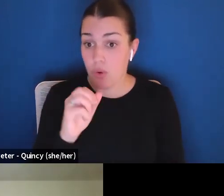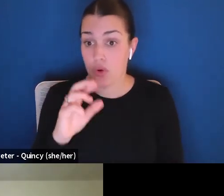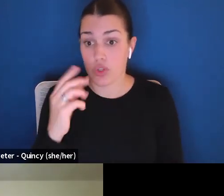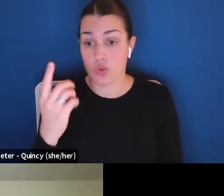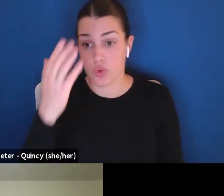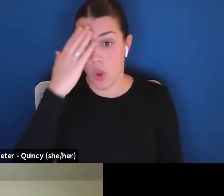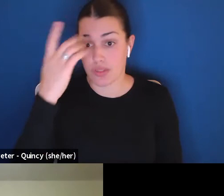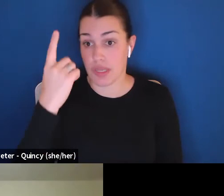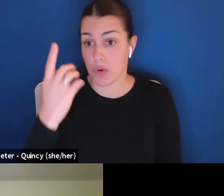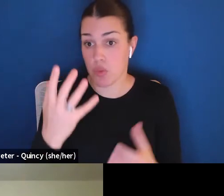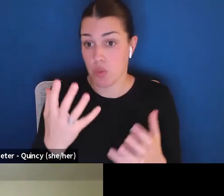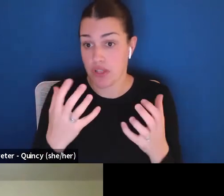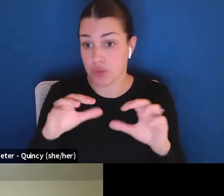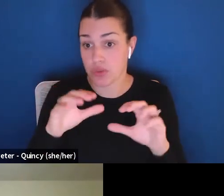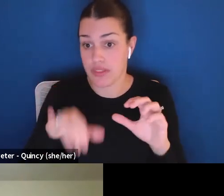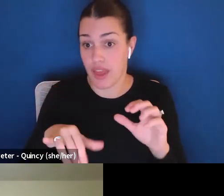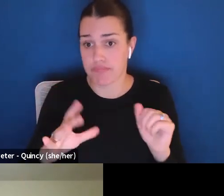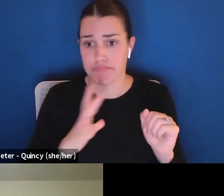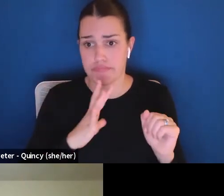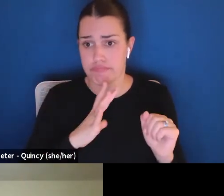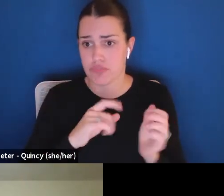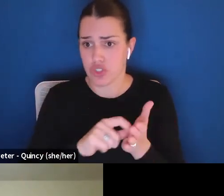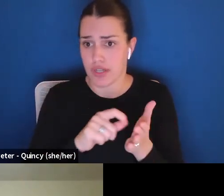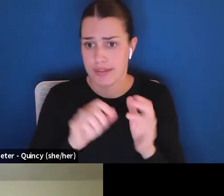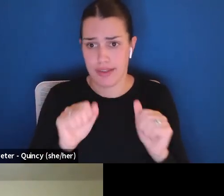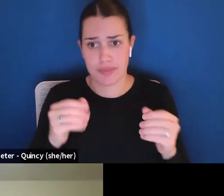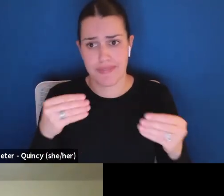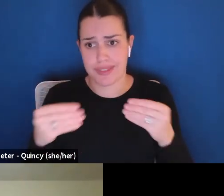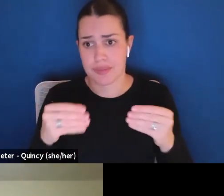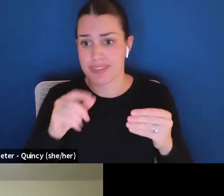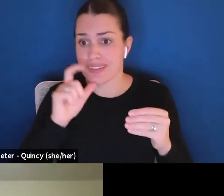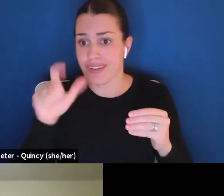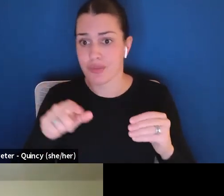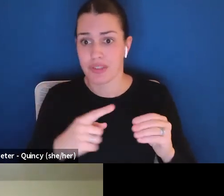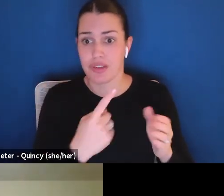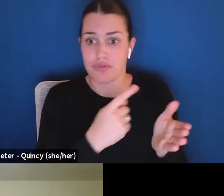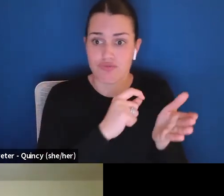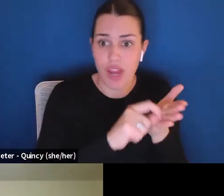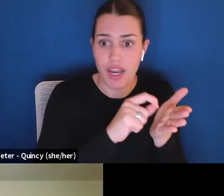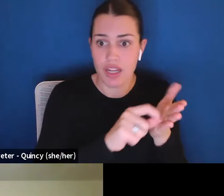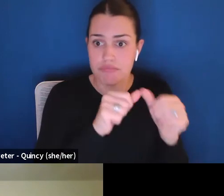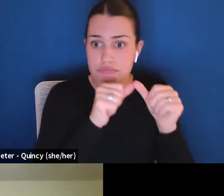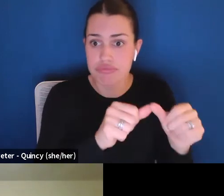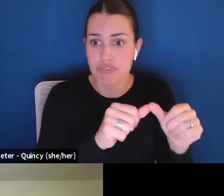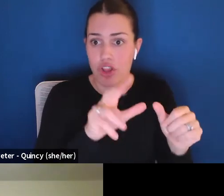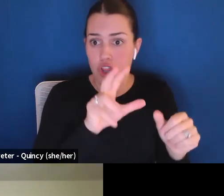want to, that journaling can be really, really flexible. It doesn't have to be writing for 30 minutes every